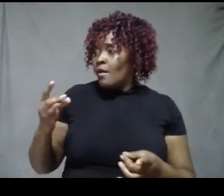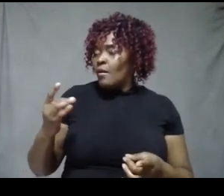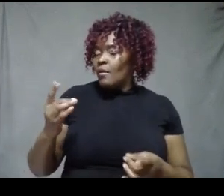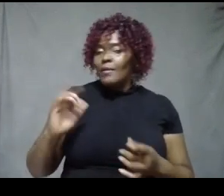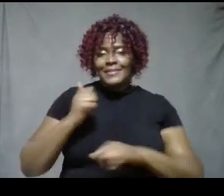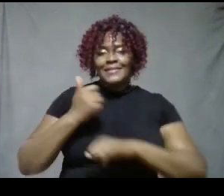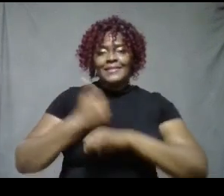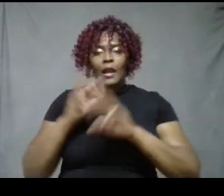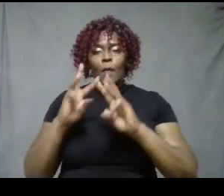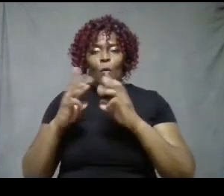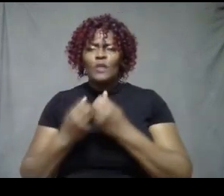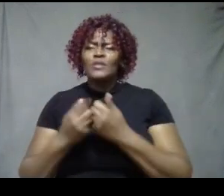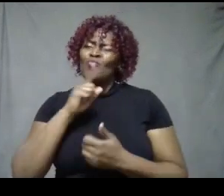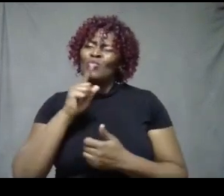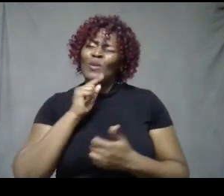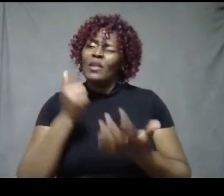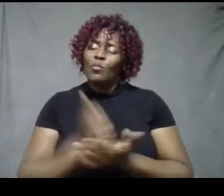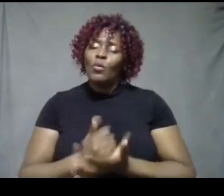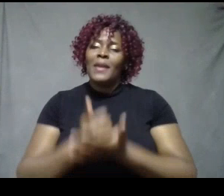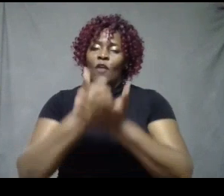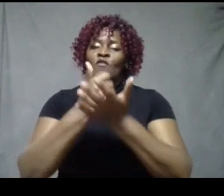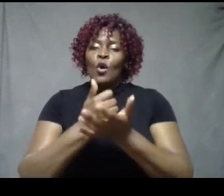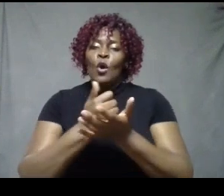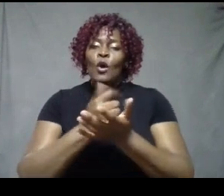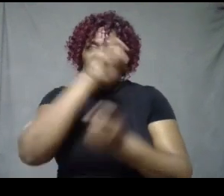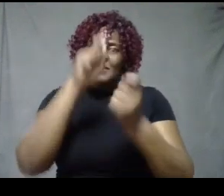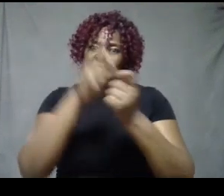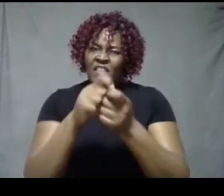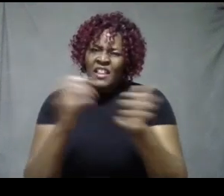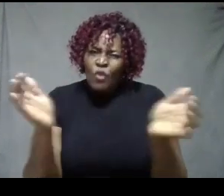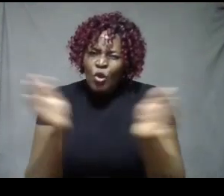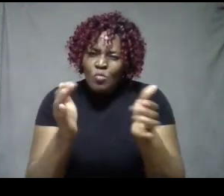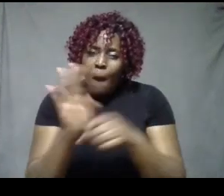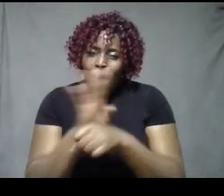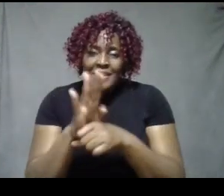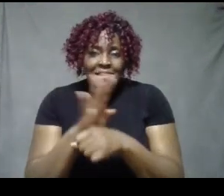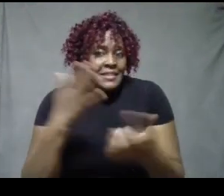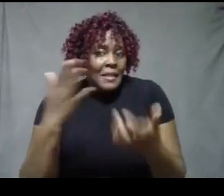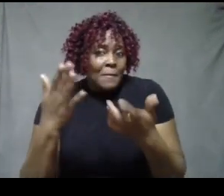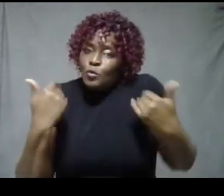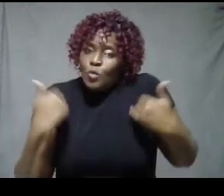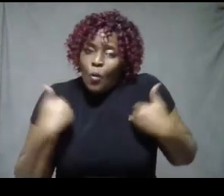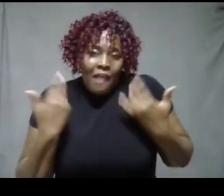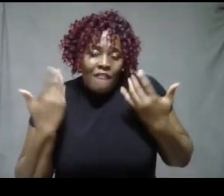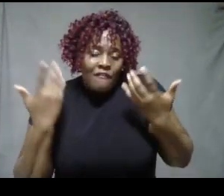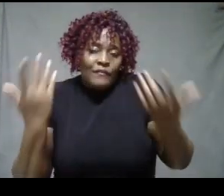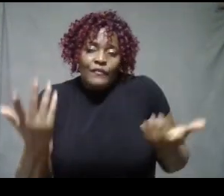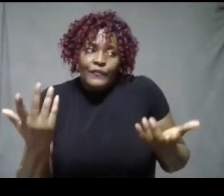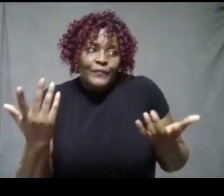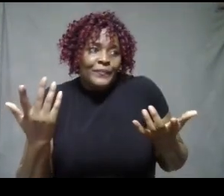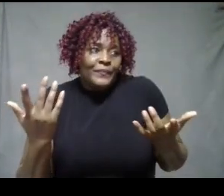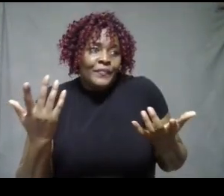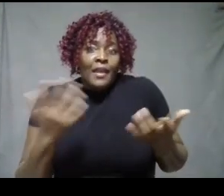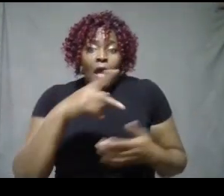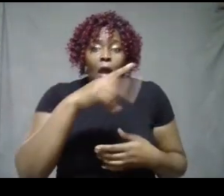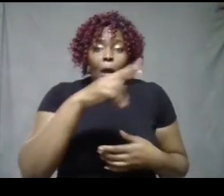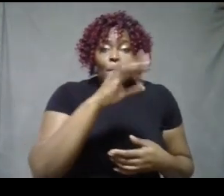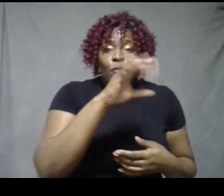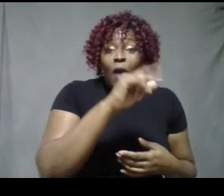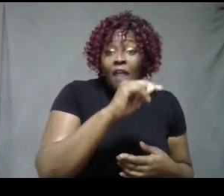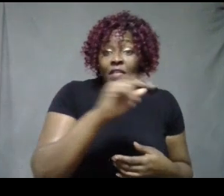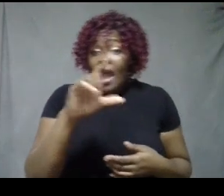be super, super helpful, especially for the smaller businesses that might not have like, you know, the profit and loss statement per se. So